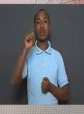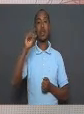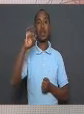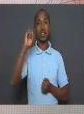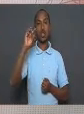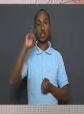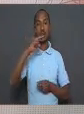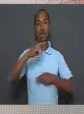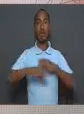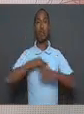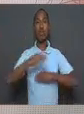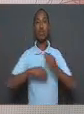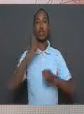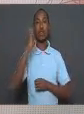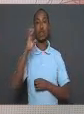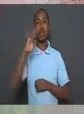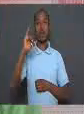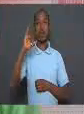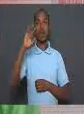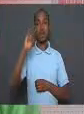used to cremate human remains.